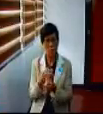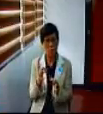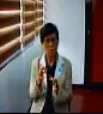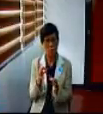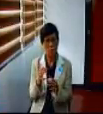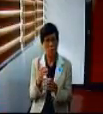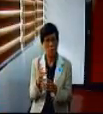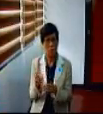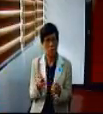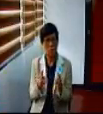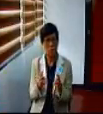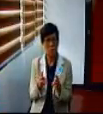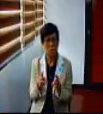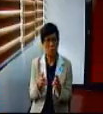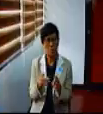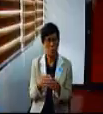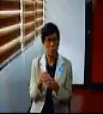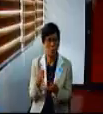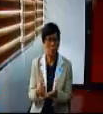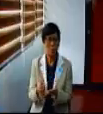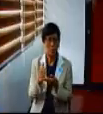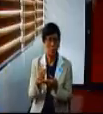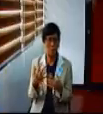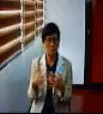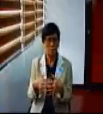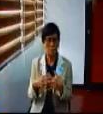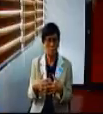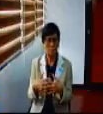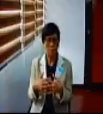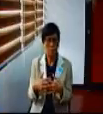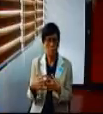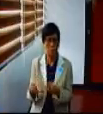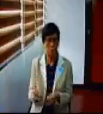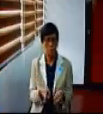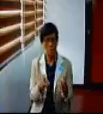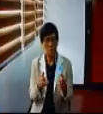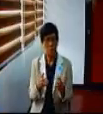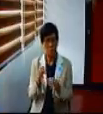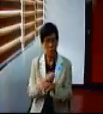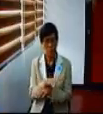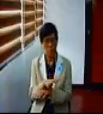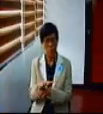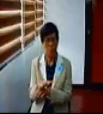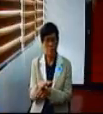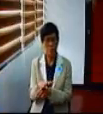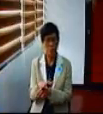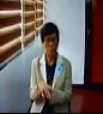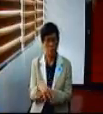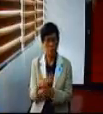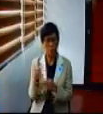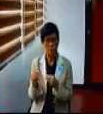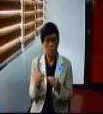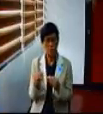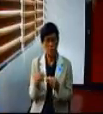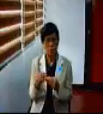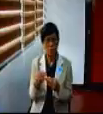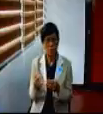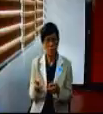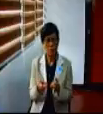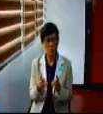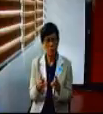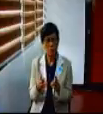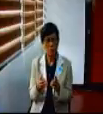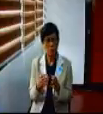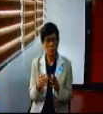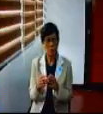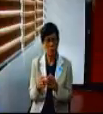And any grievance mechanism to be effective has to follow the effectiveness criteria that set out in Guiding Principle 31,